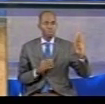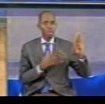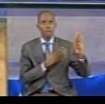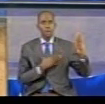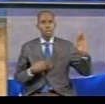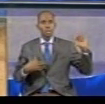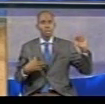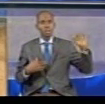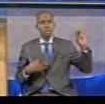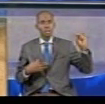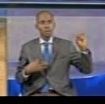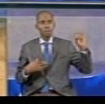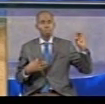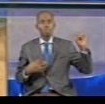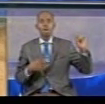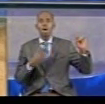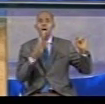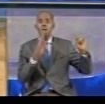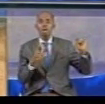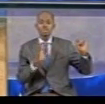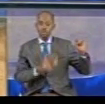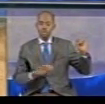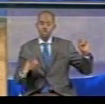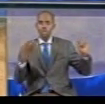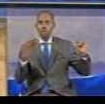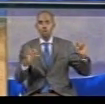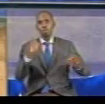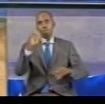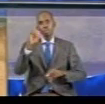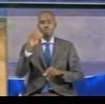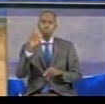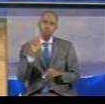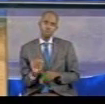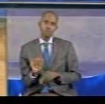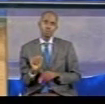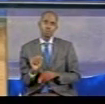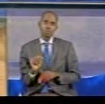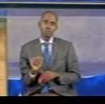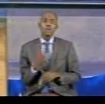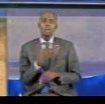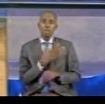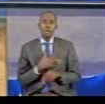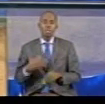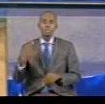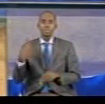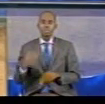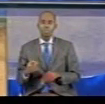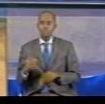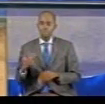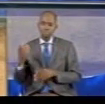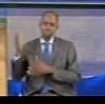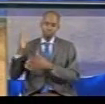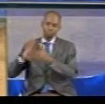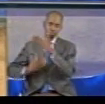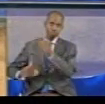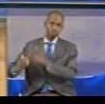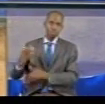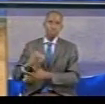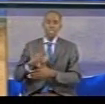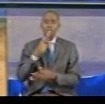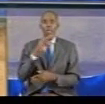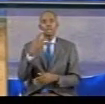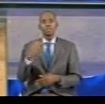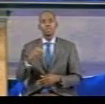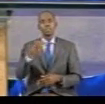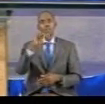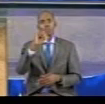were children of Lot, and their descendants were the Moabites and the Ammonites. And